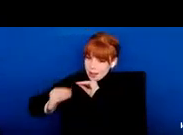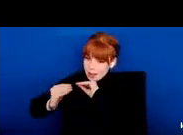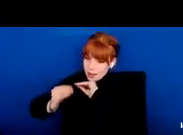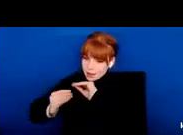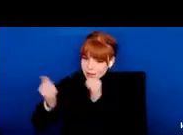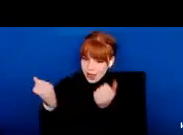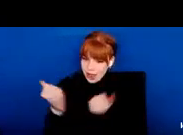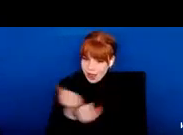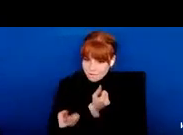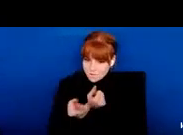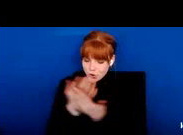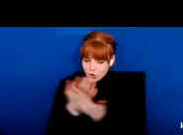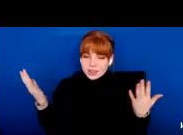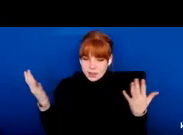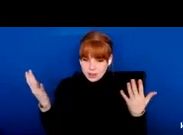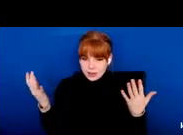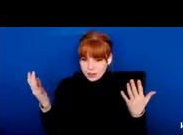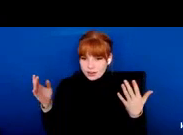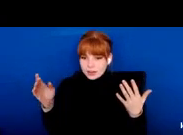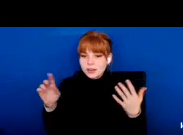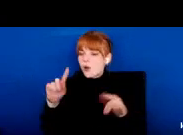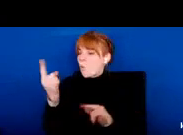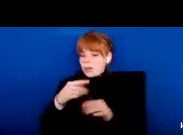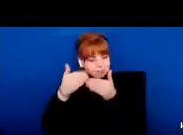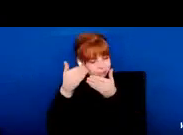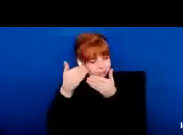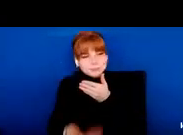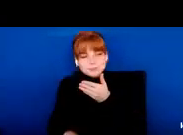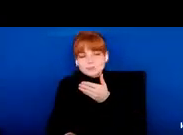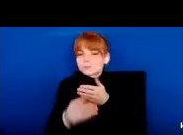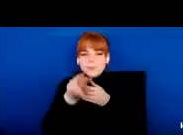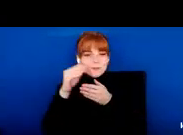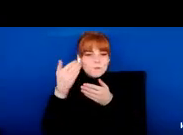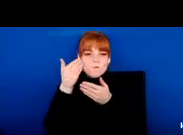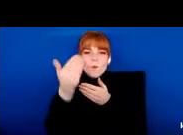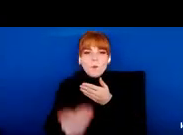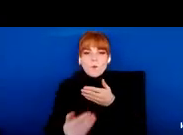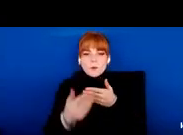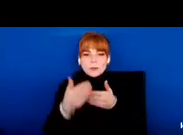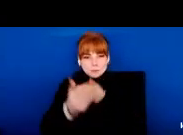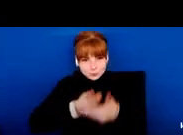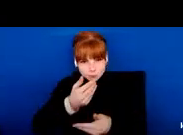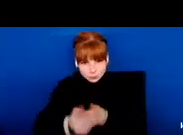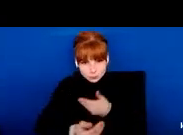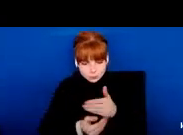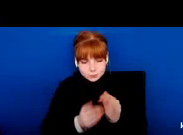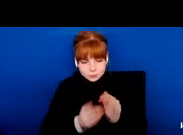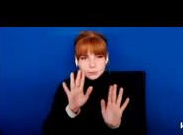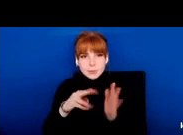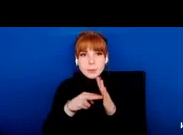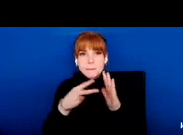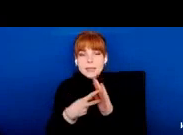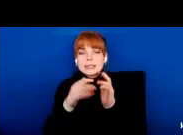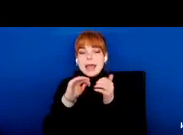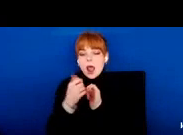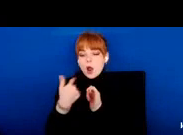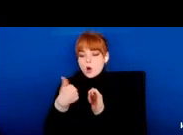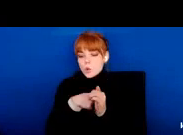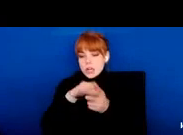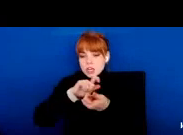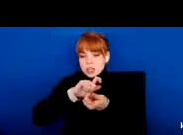2.1. It's only going to be a forward looking requirement. Now, what would you have to do to change your processes and what you do